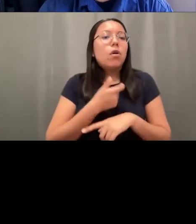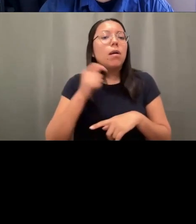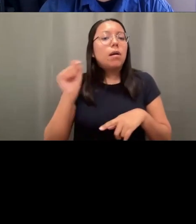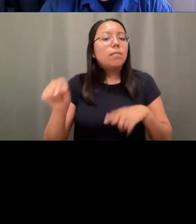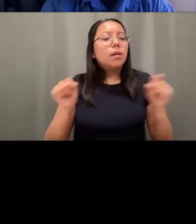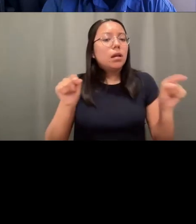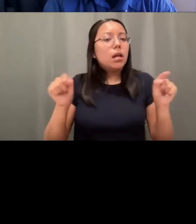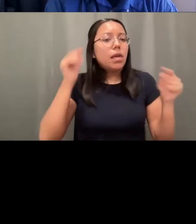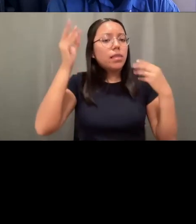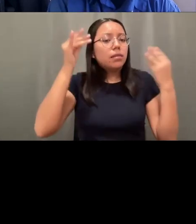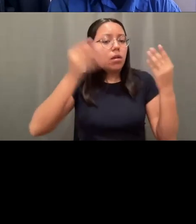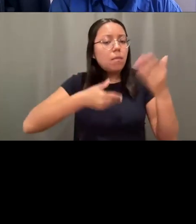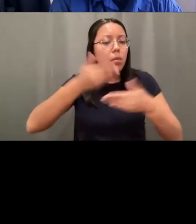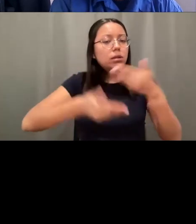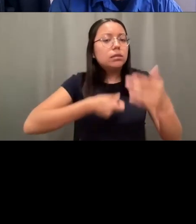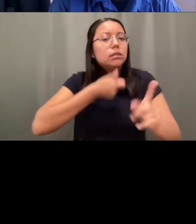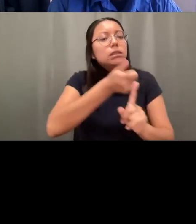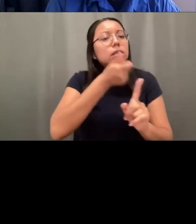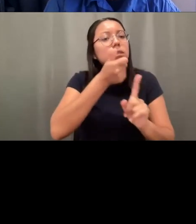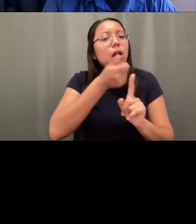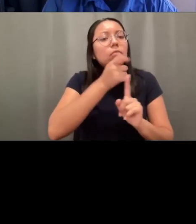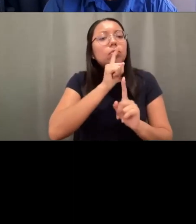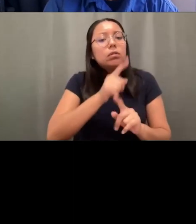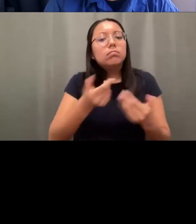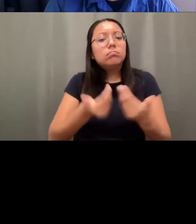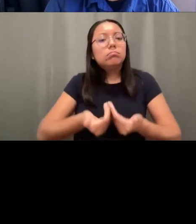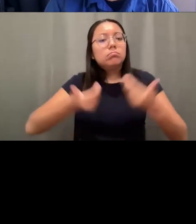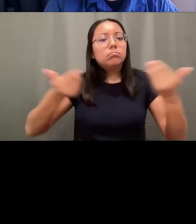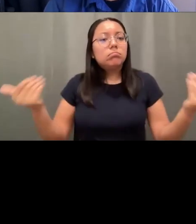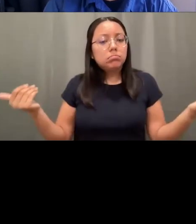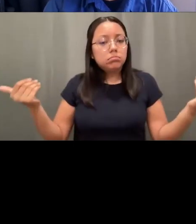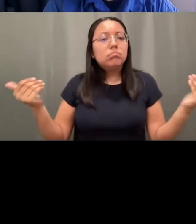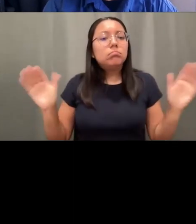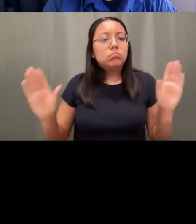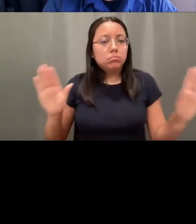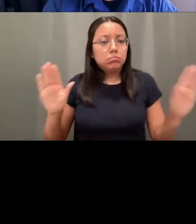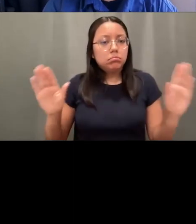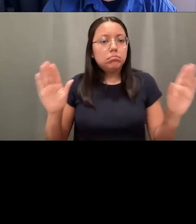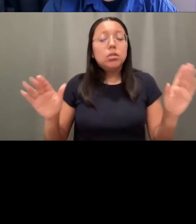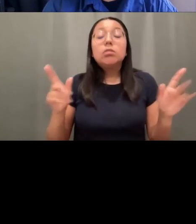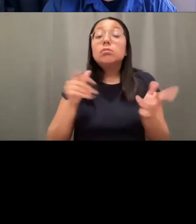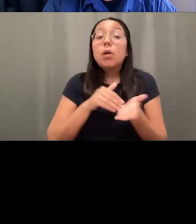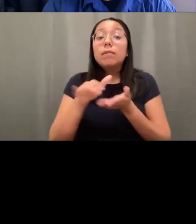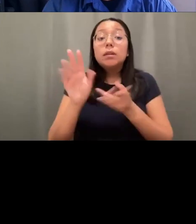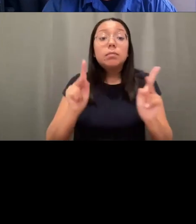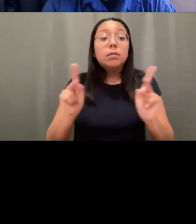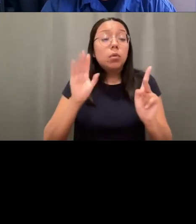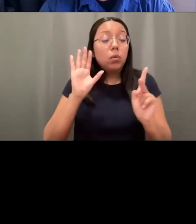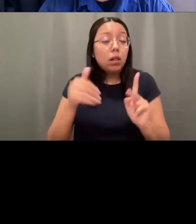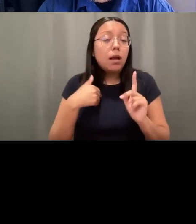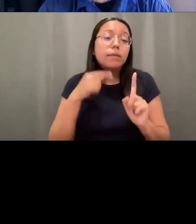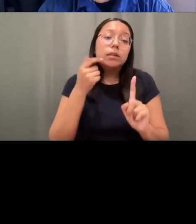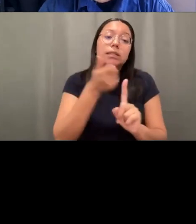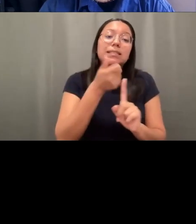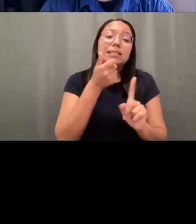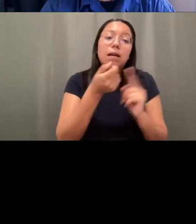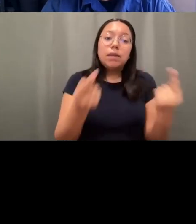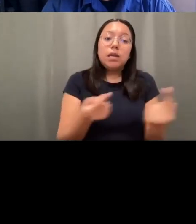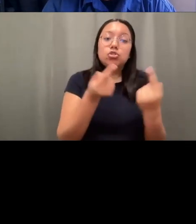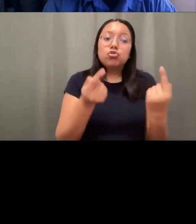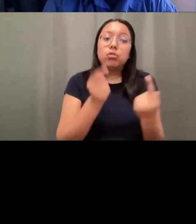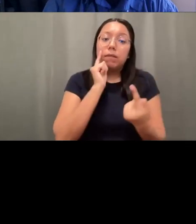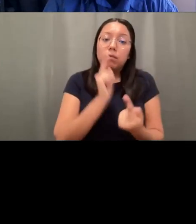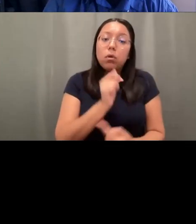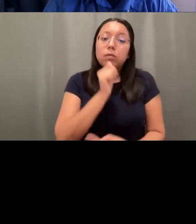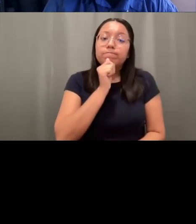behavioral patterns. So a lot of times people engage in self-injury as a method of coping, as sometimes their primary method of